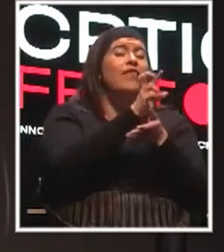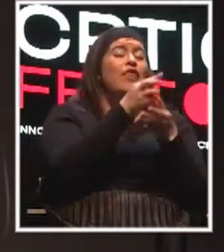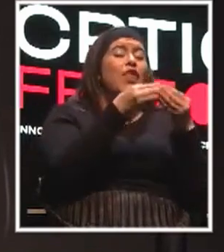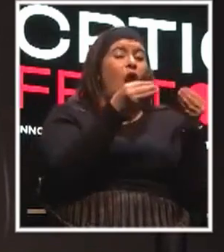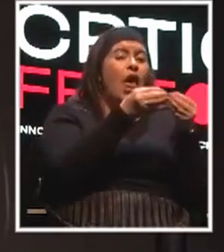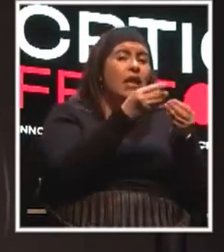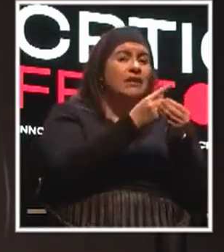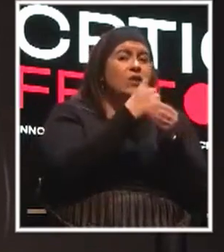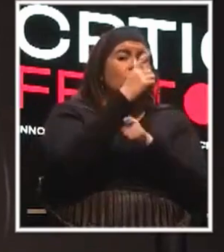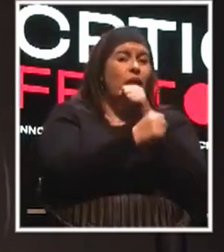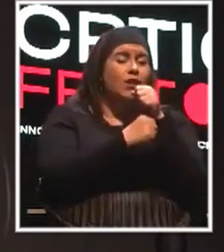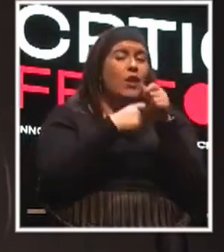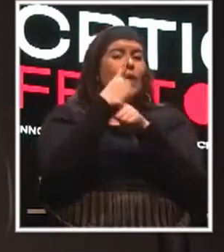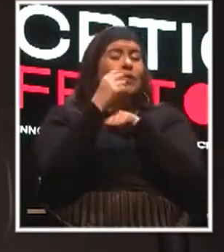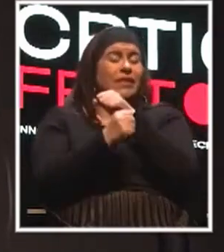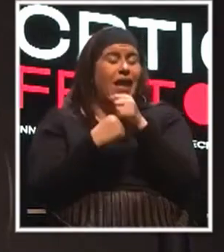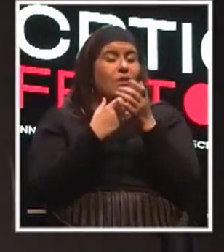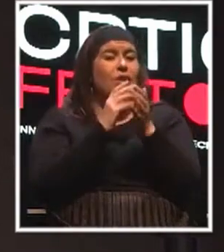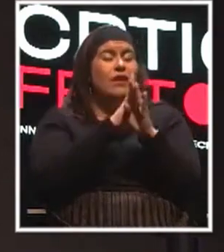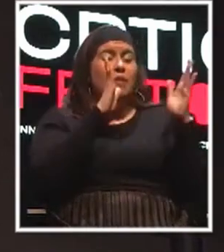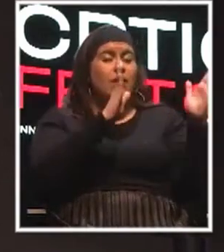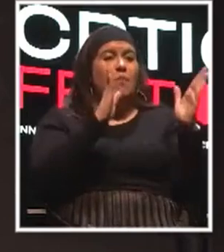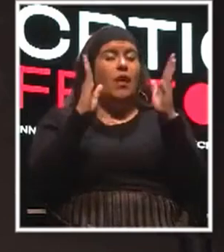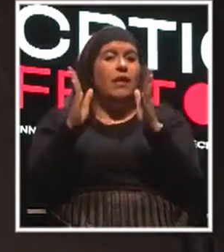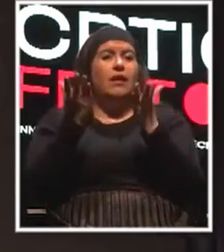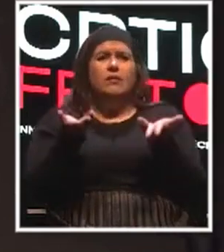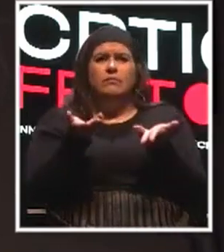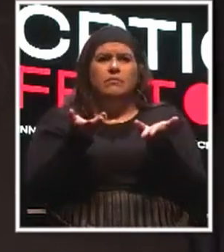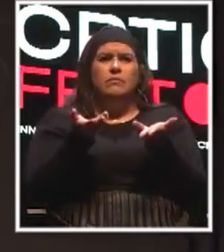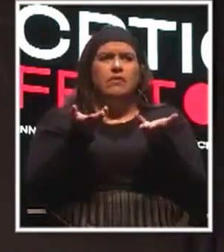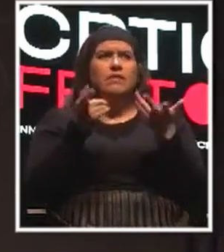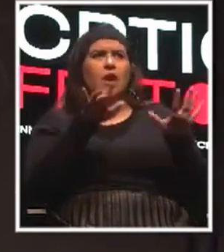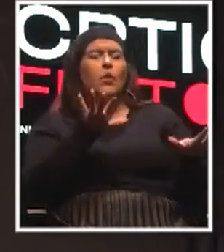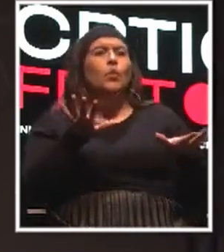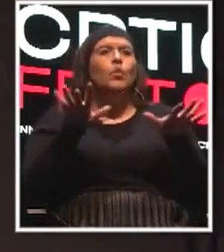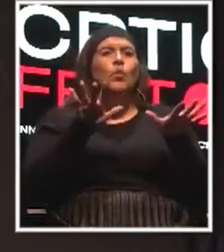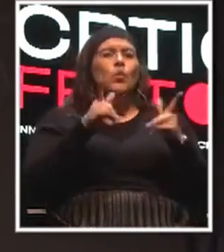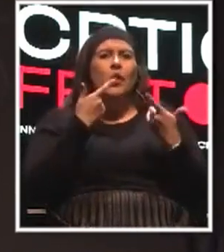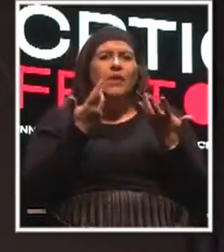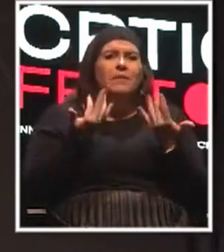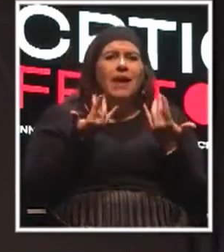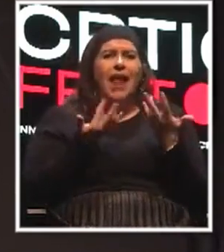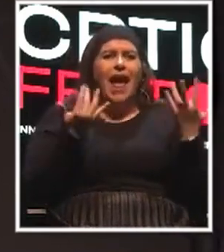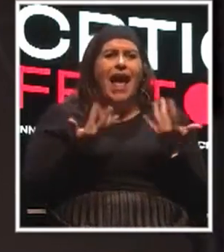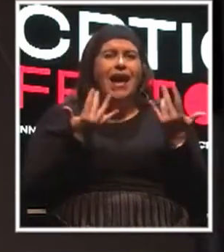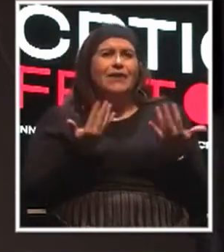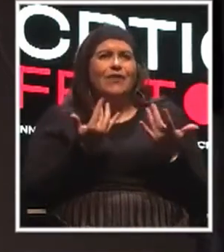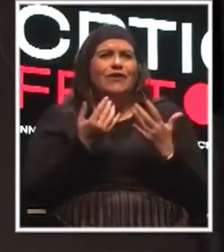that if the audience's expectation is they want to have programming at that level,